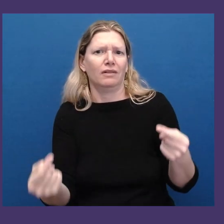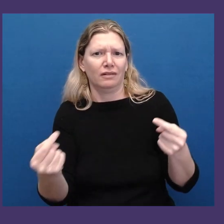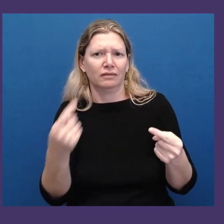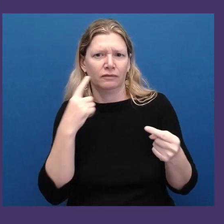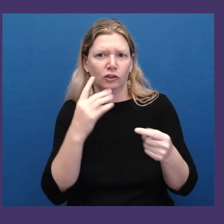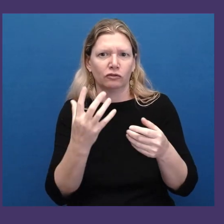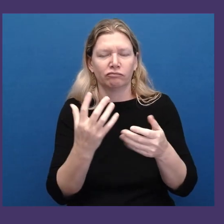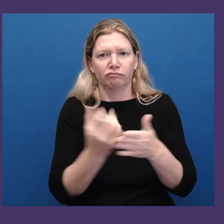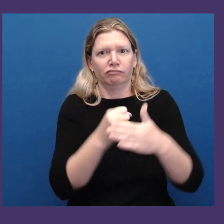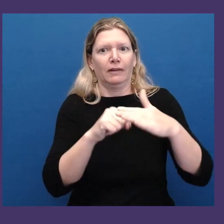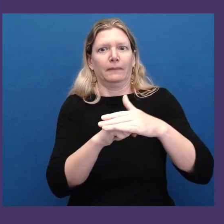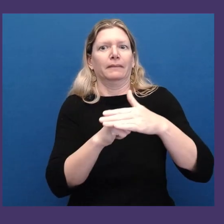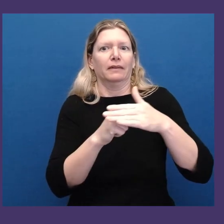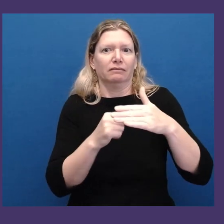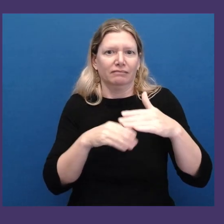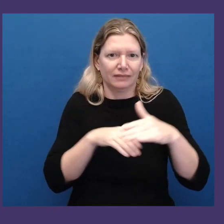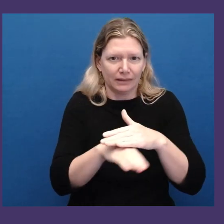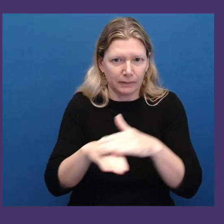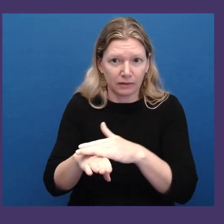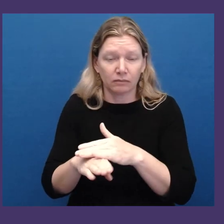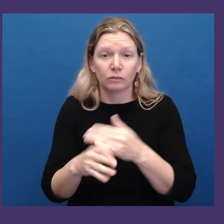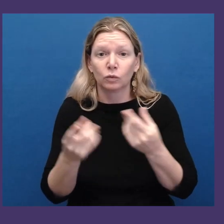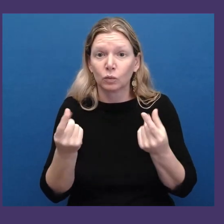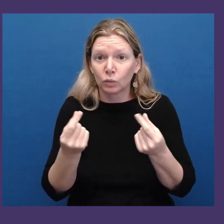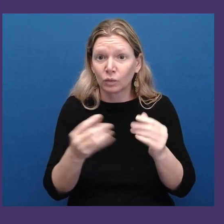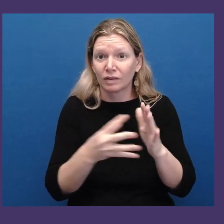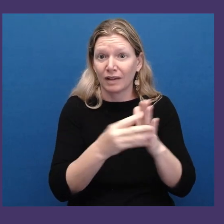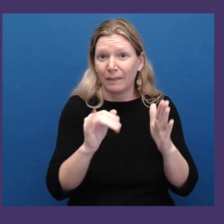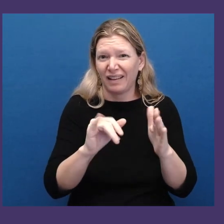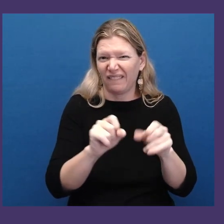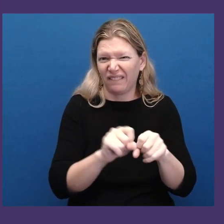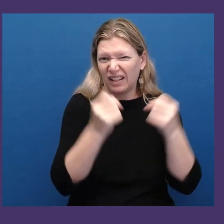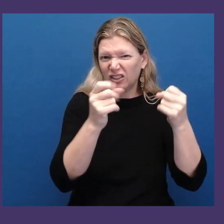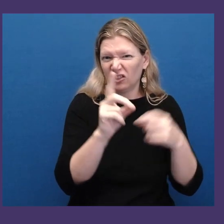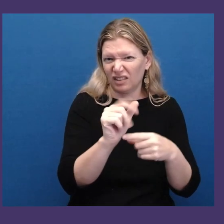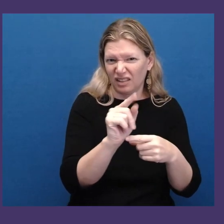data and navigate to Visual Studio Code.